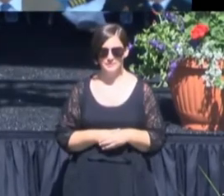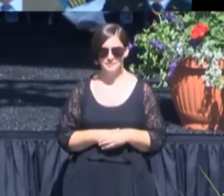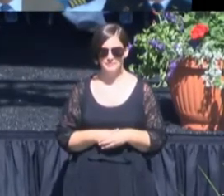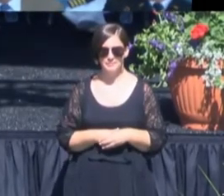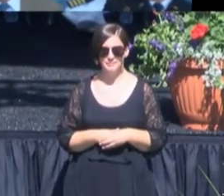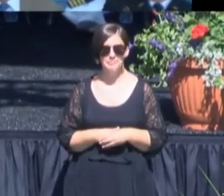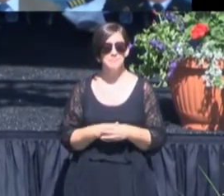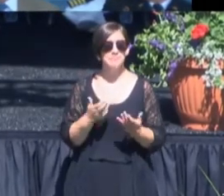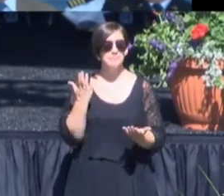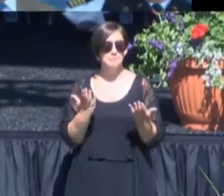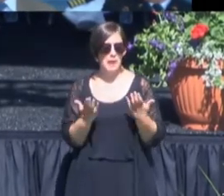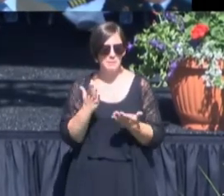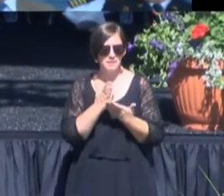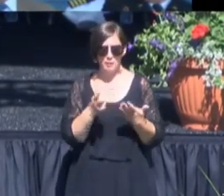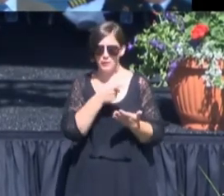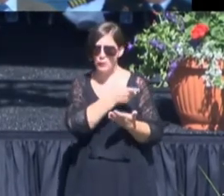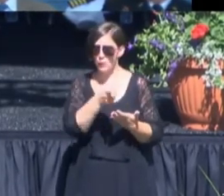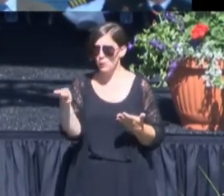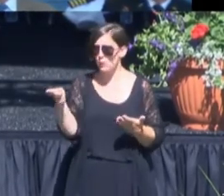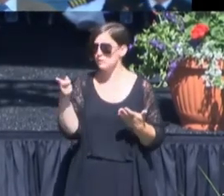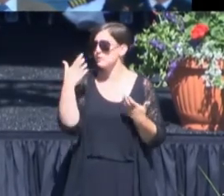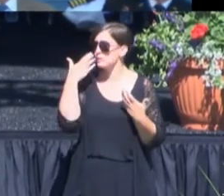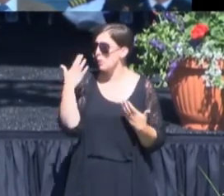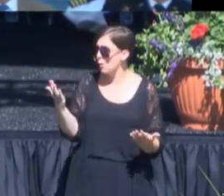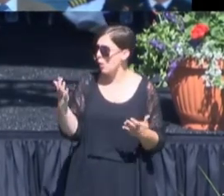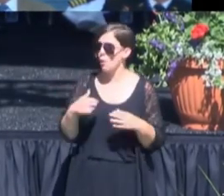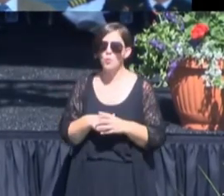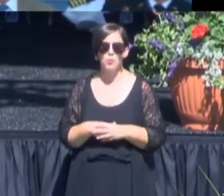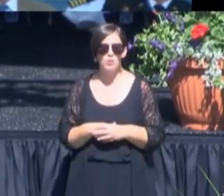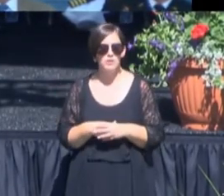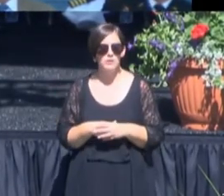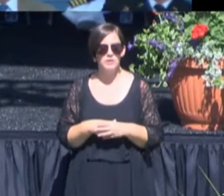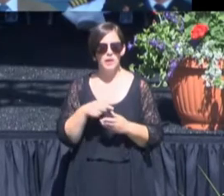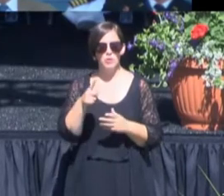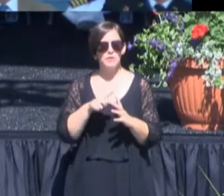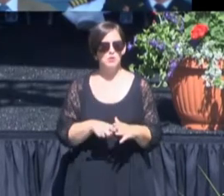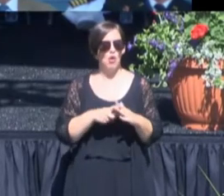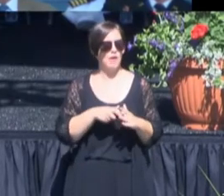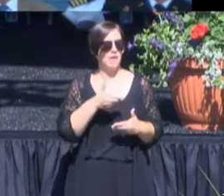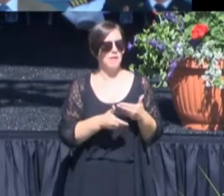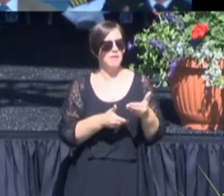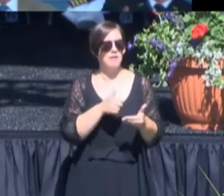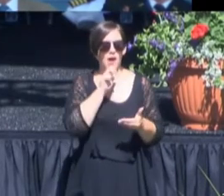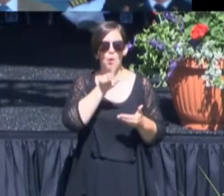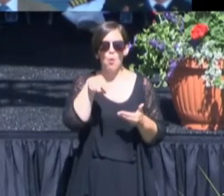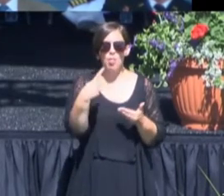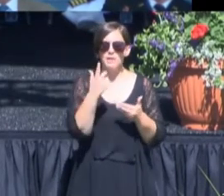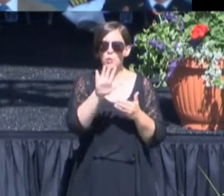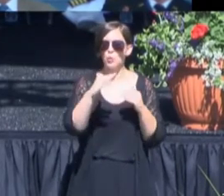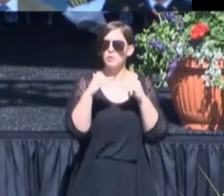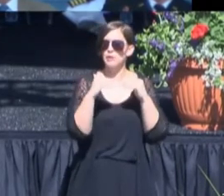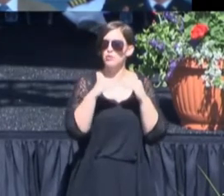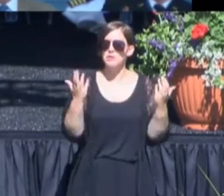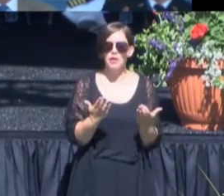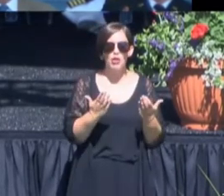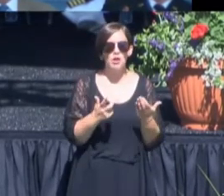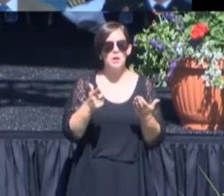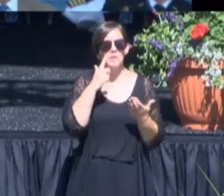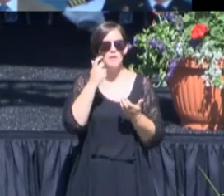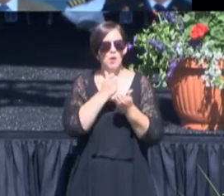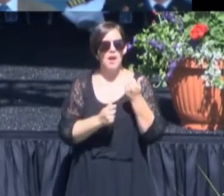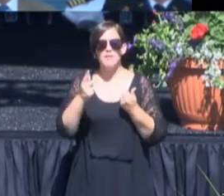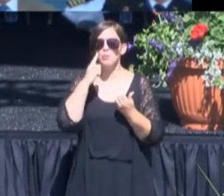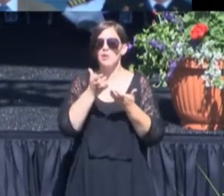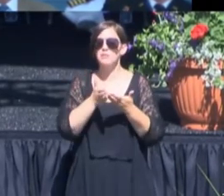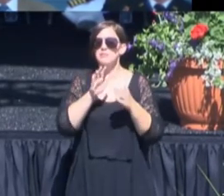What you may not know is that you have taken these steps not only for your fellow midshipmen here, but for generations of mariners